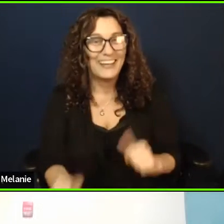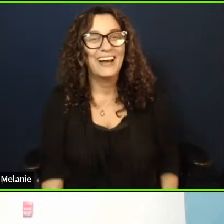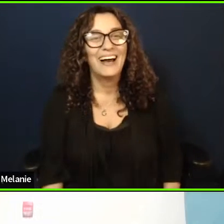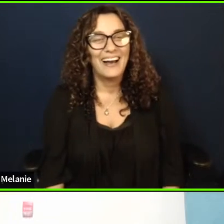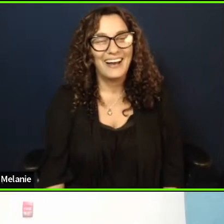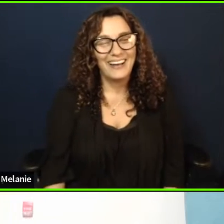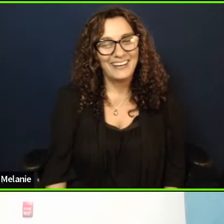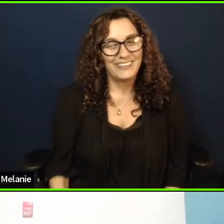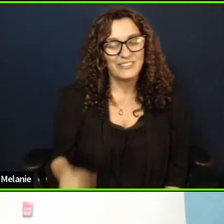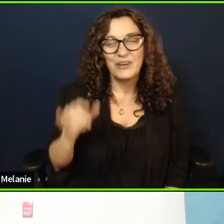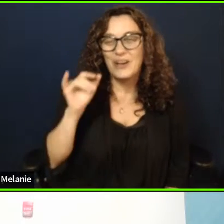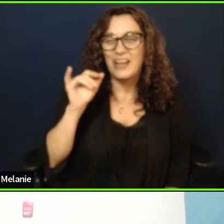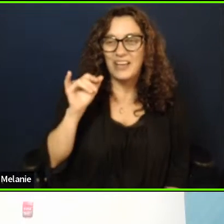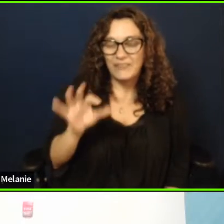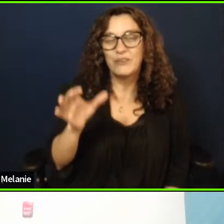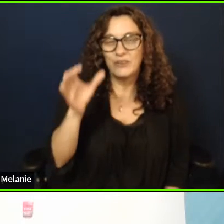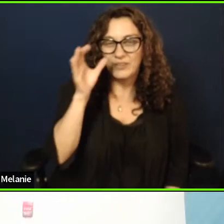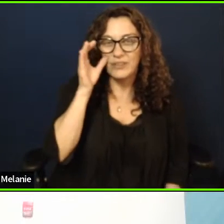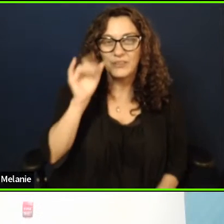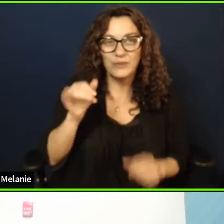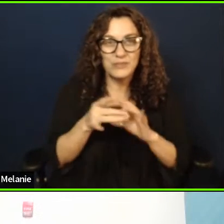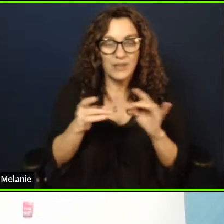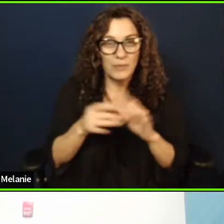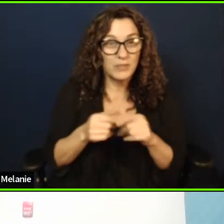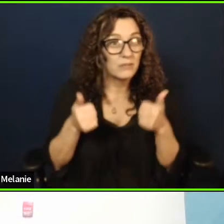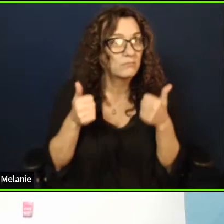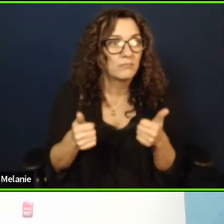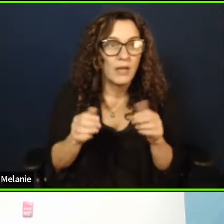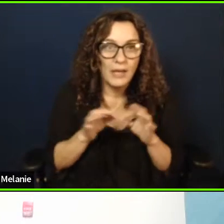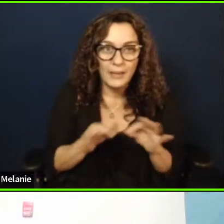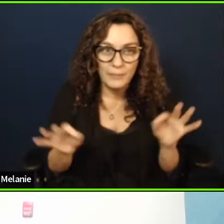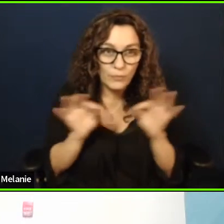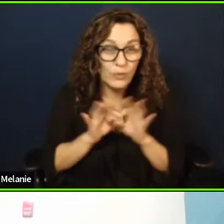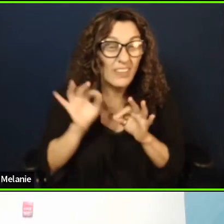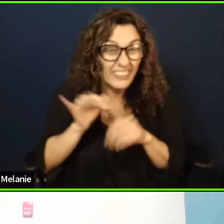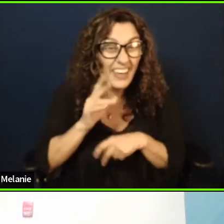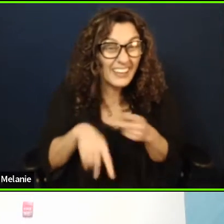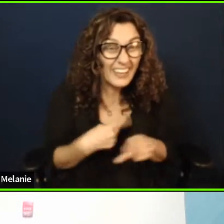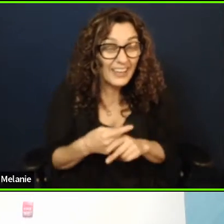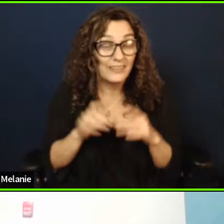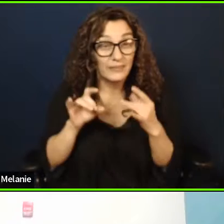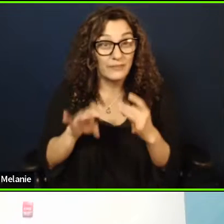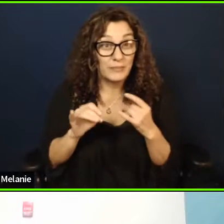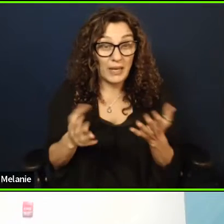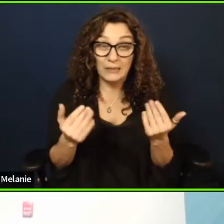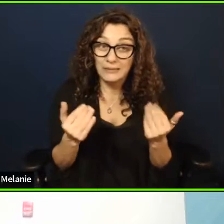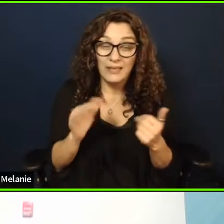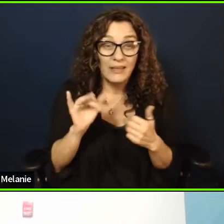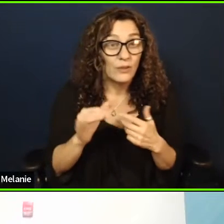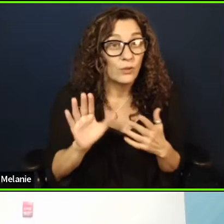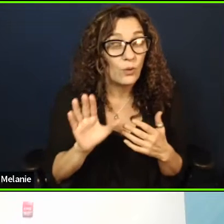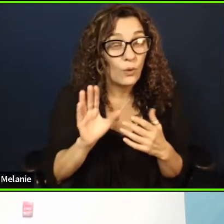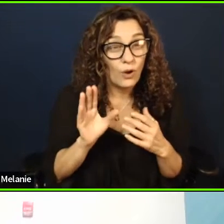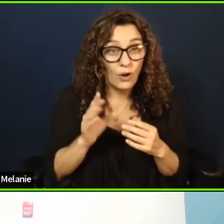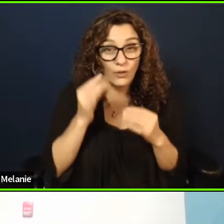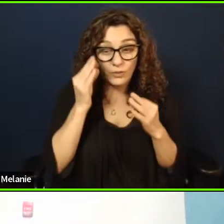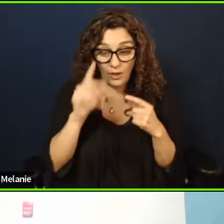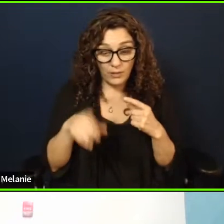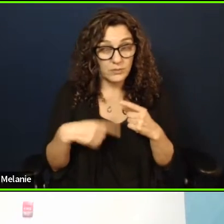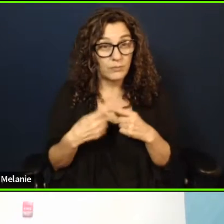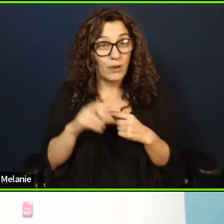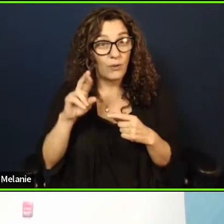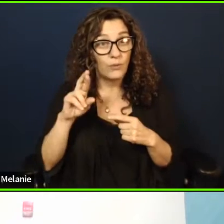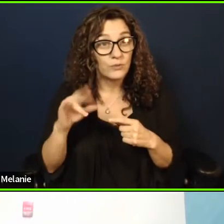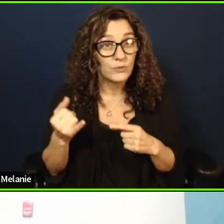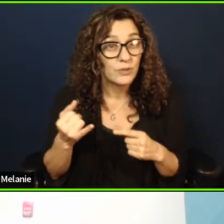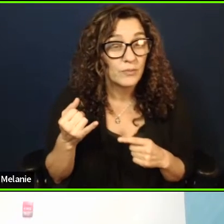for those of you listening to those comments, those are very much the kind of comments we're interested in. So your thoughts on a restorative process, or your